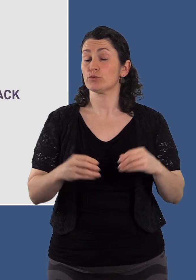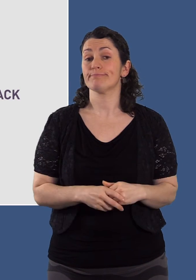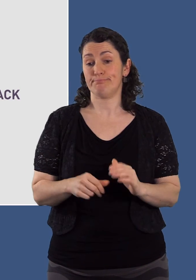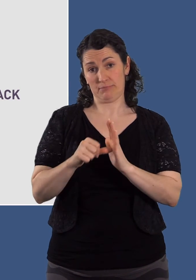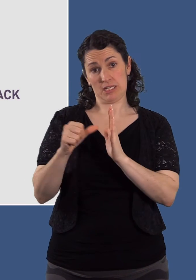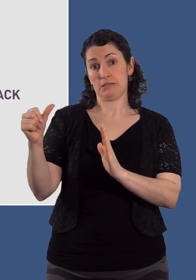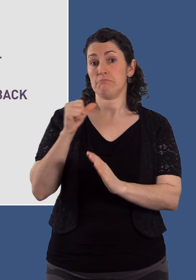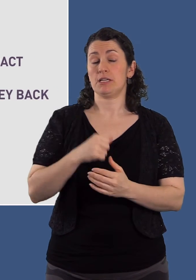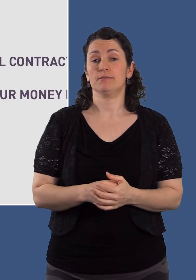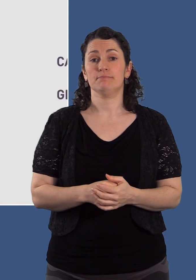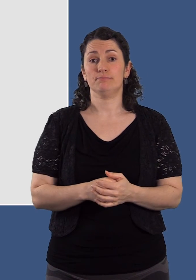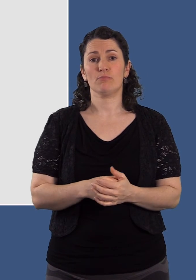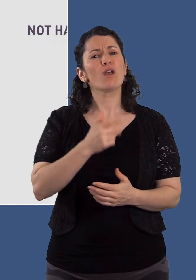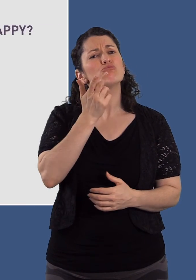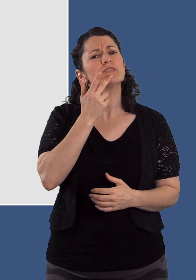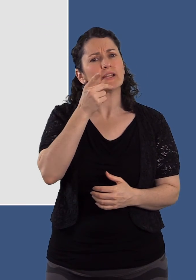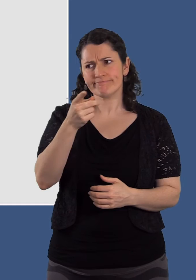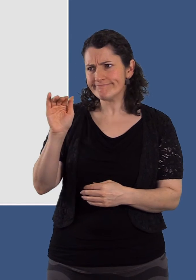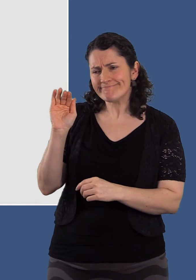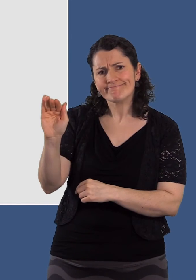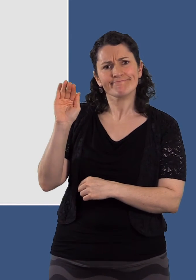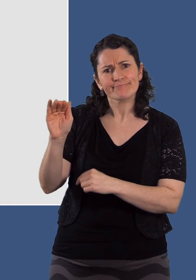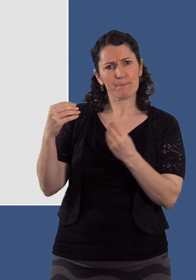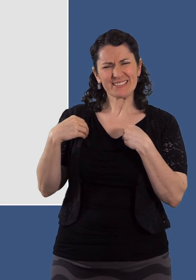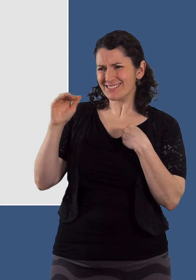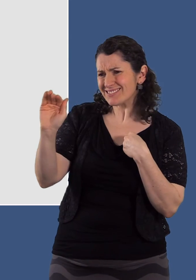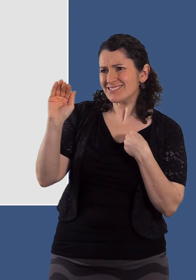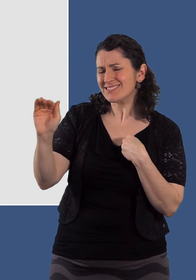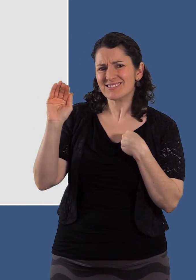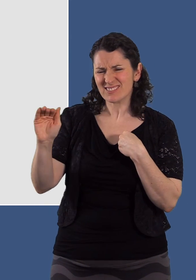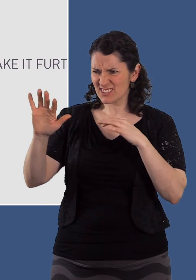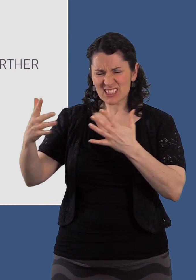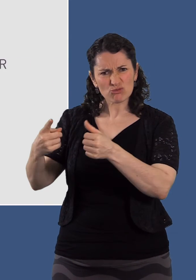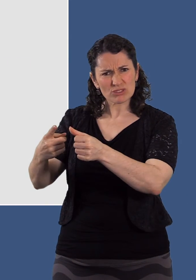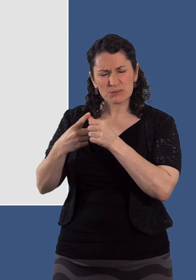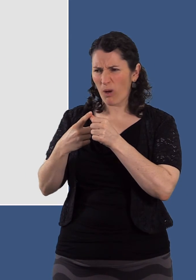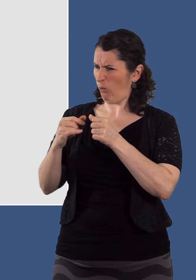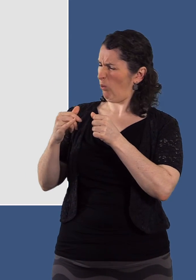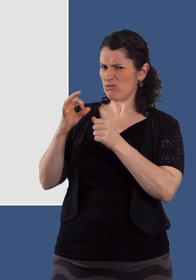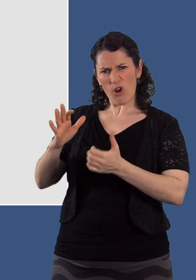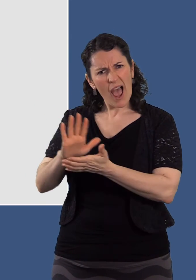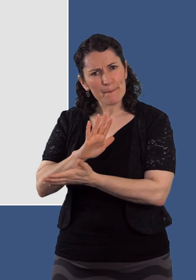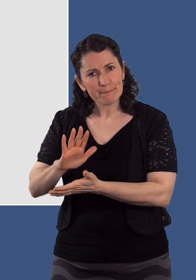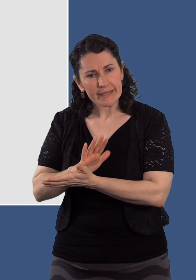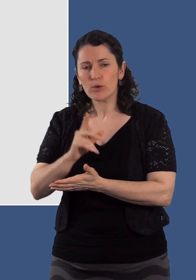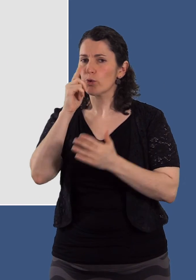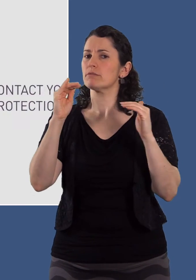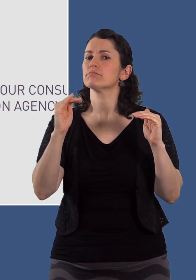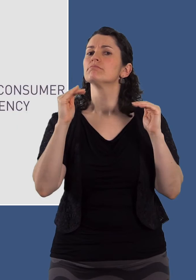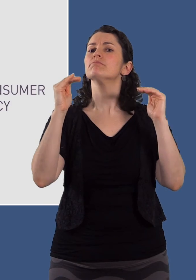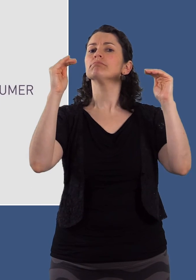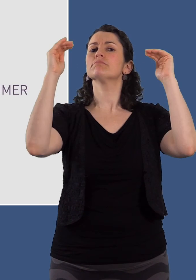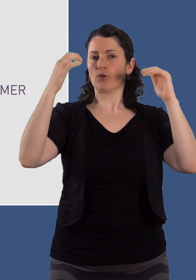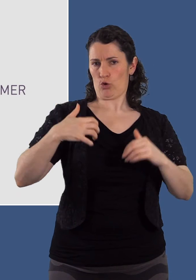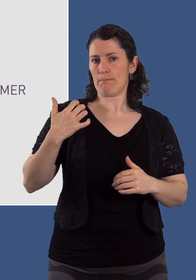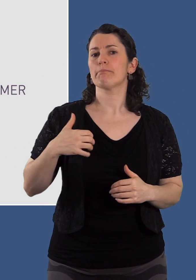circumstances. If you're not happy with the business's response, then it is your right to take matters further. Do this by contacting